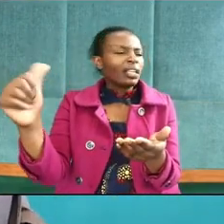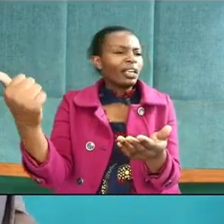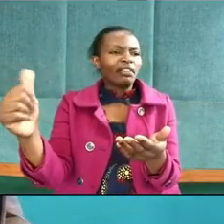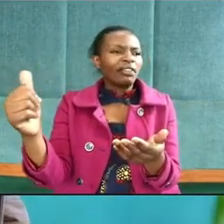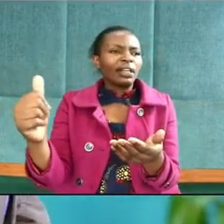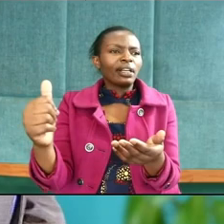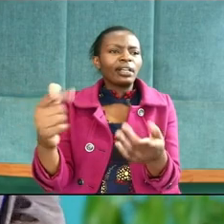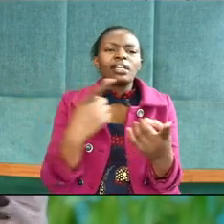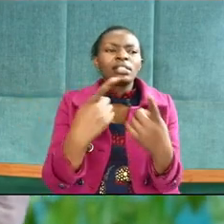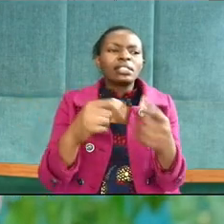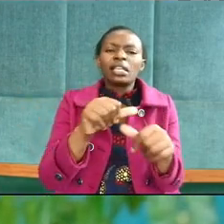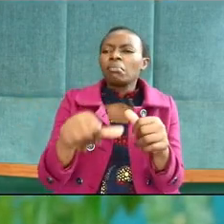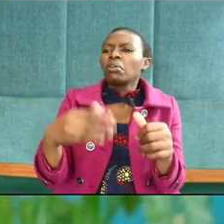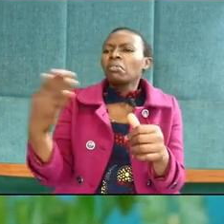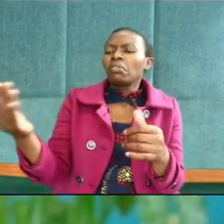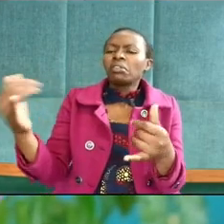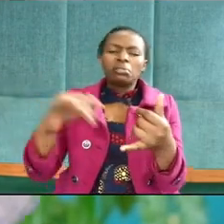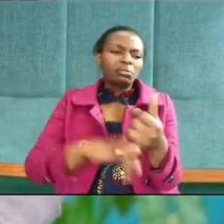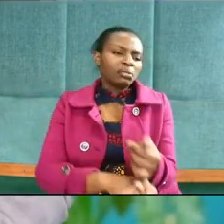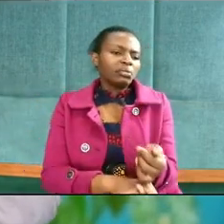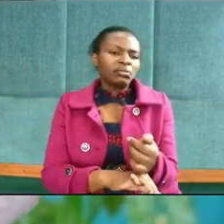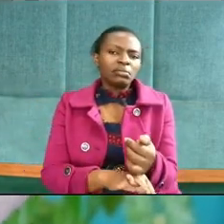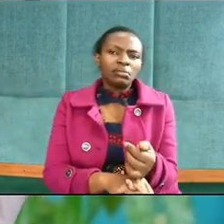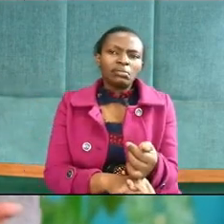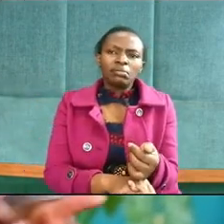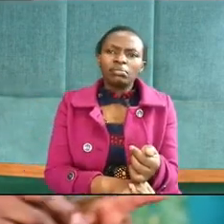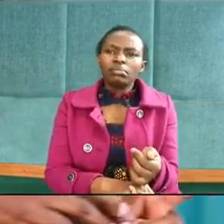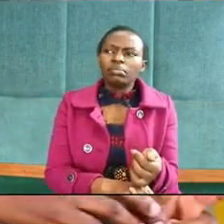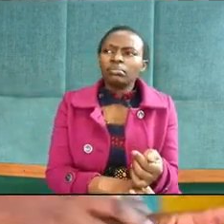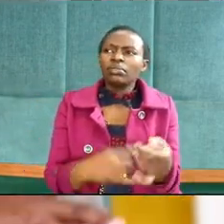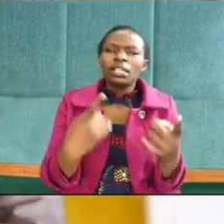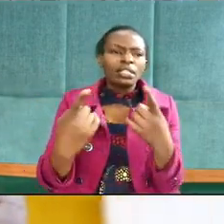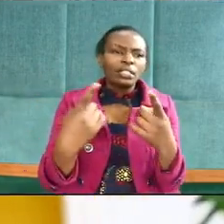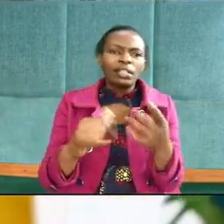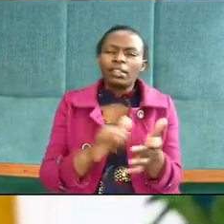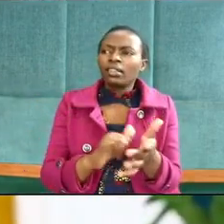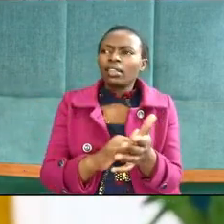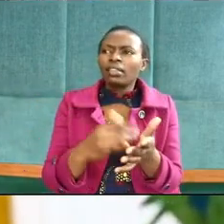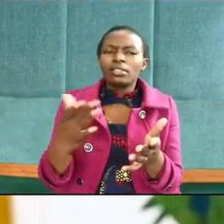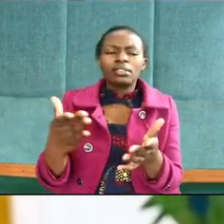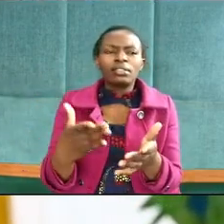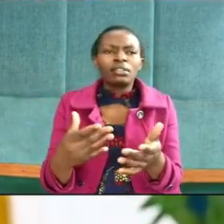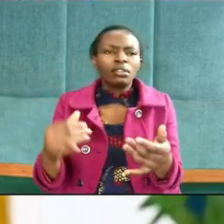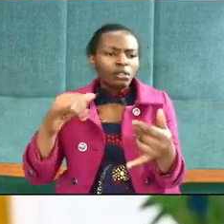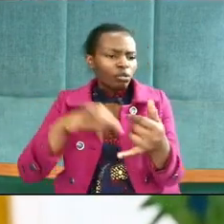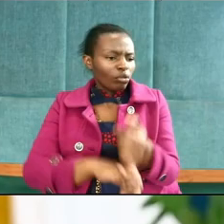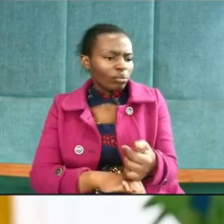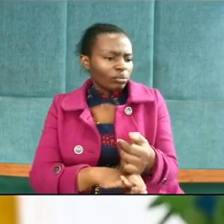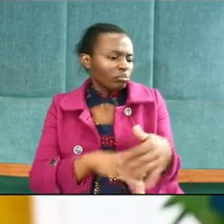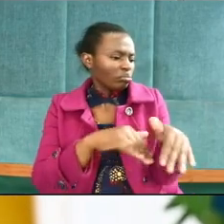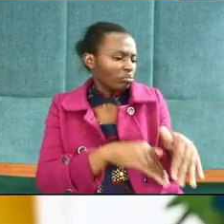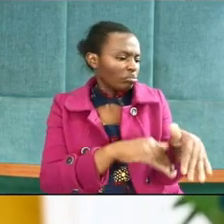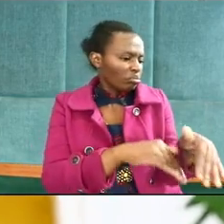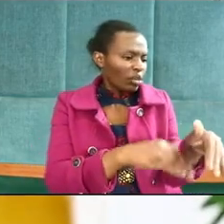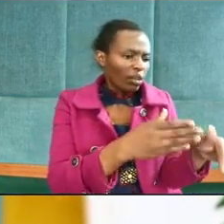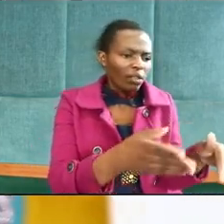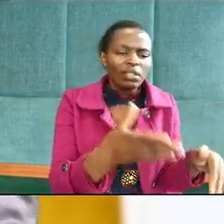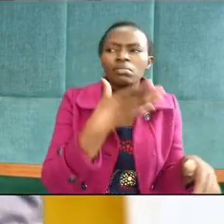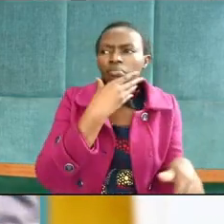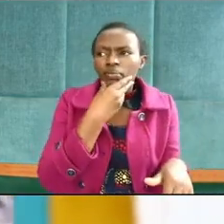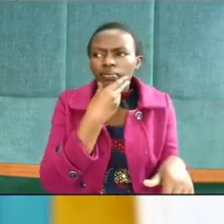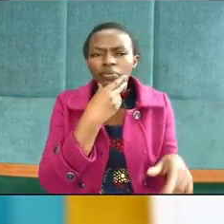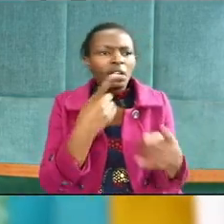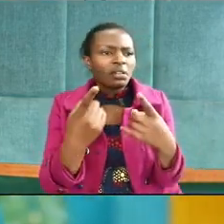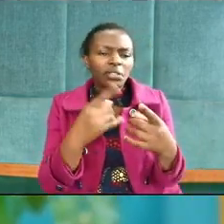spouse. And then you observe and say, this woman has been trailing this man. And you ask, sir, is this